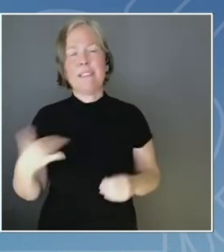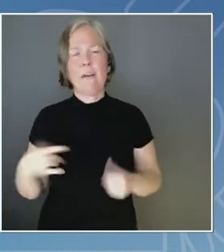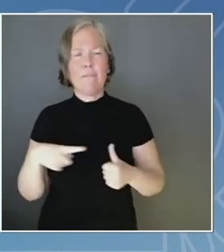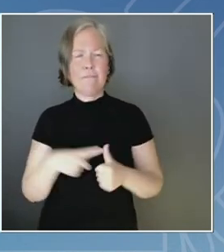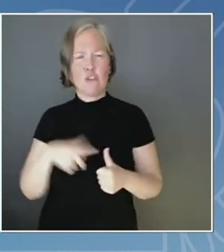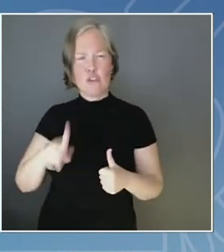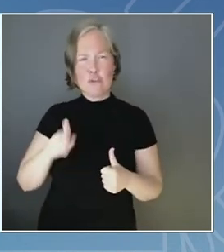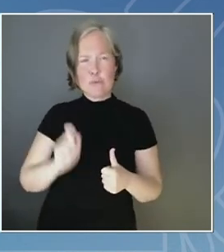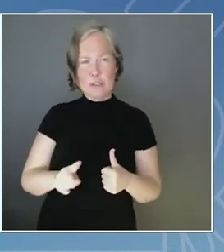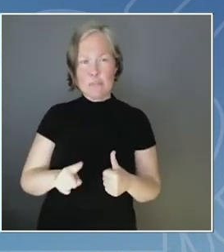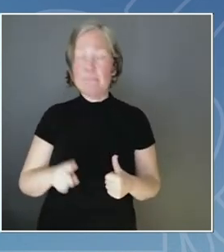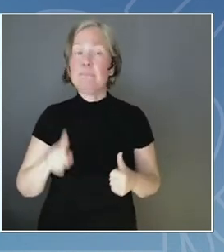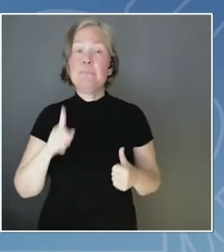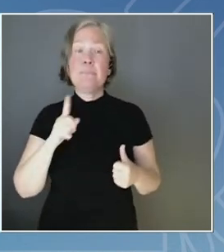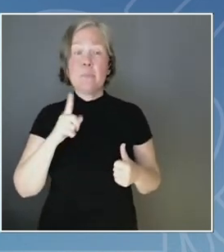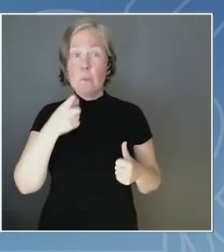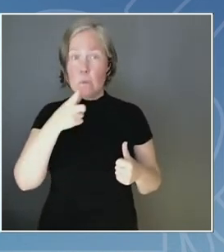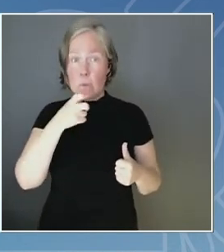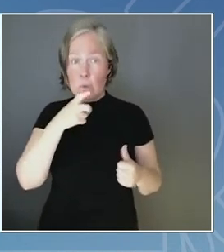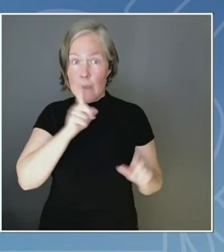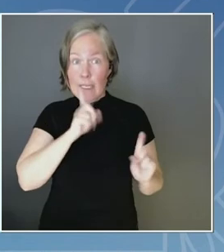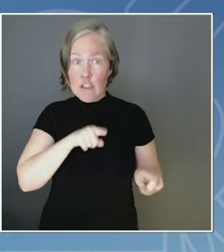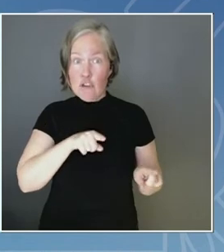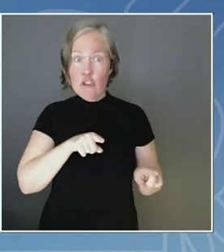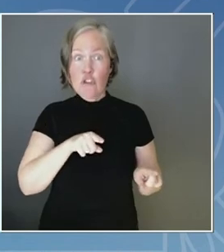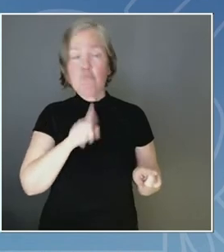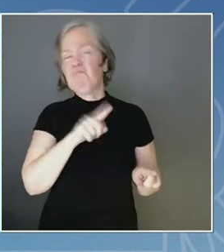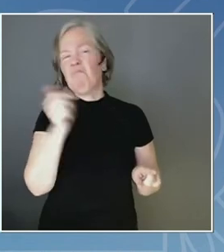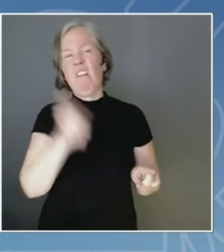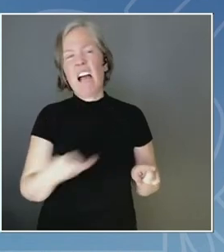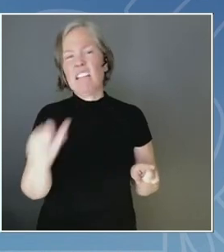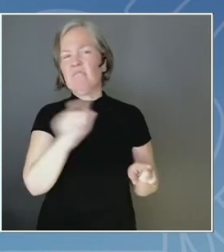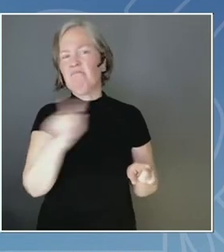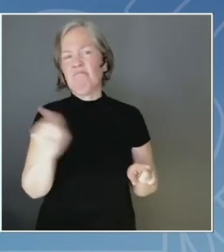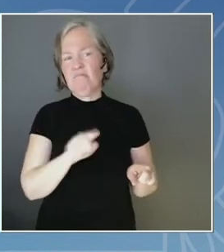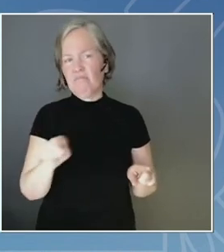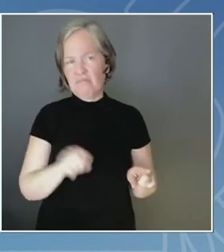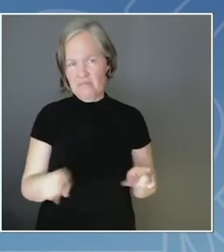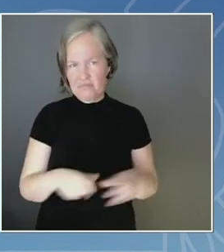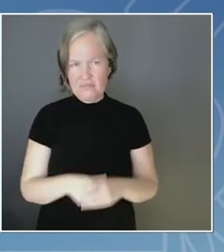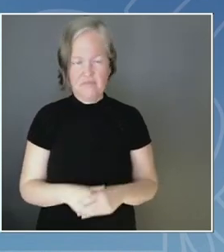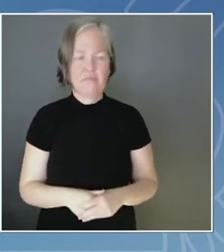is actually for all of our representatives, our guests who are joining